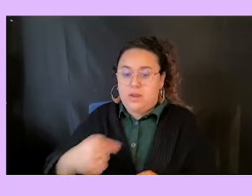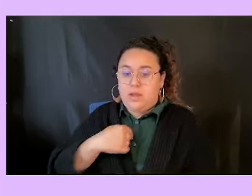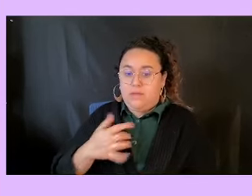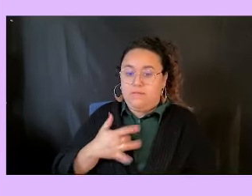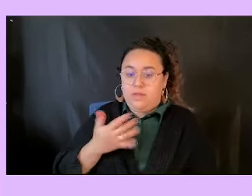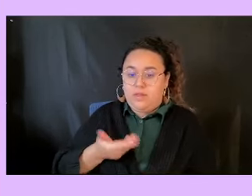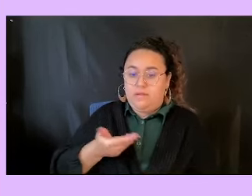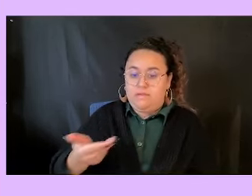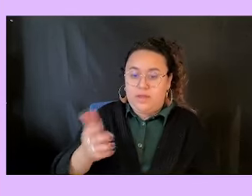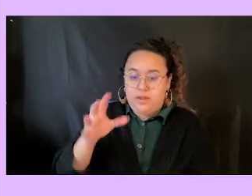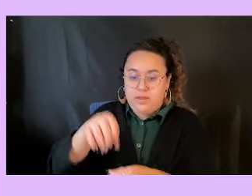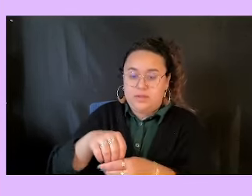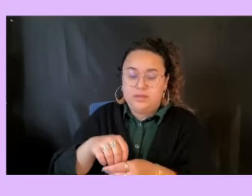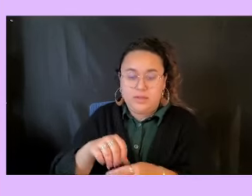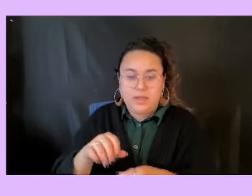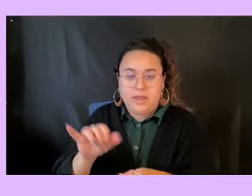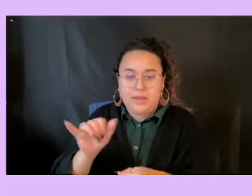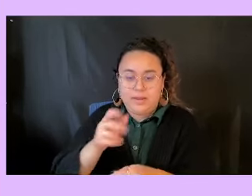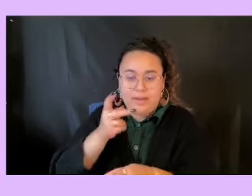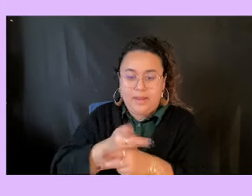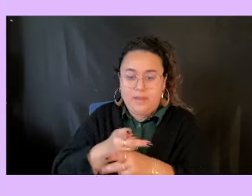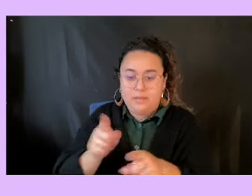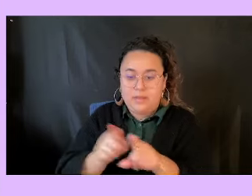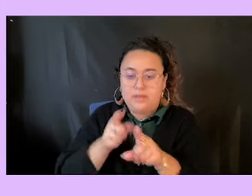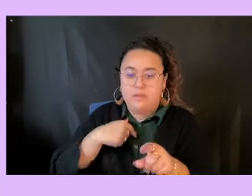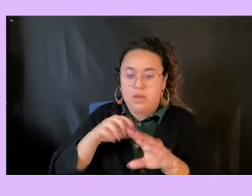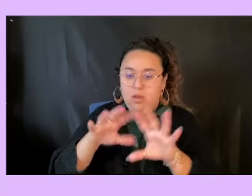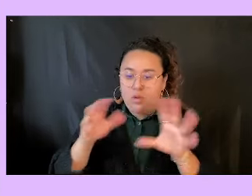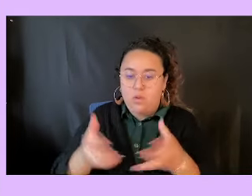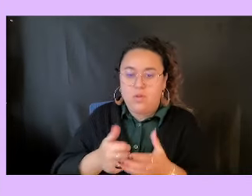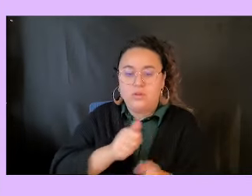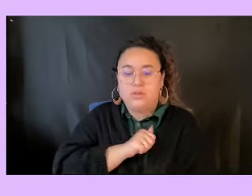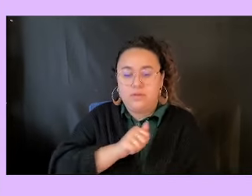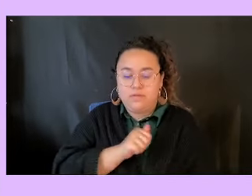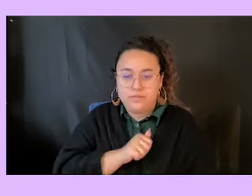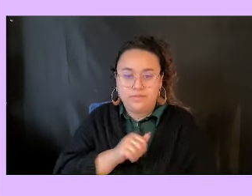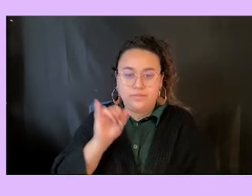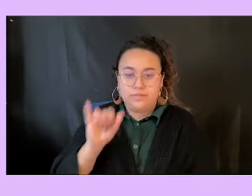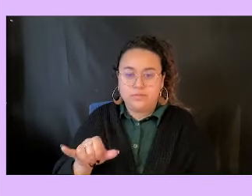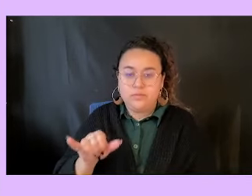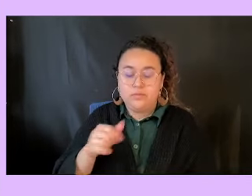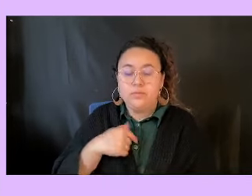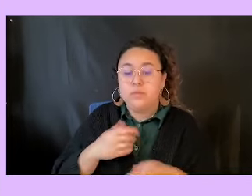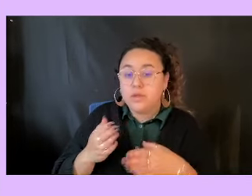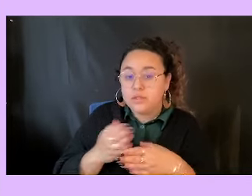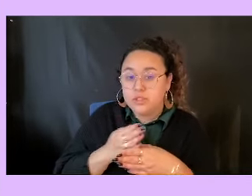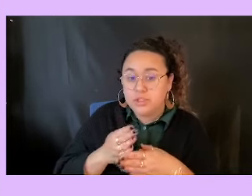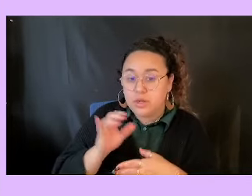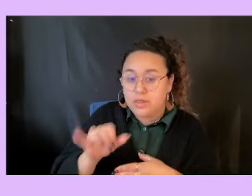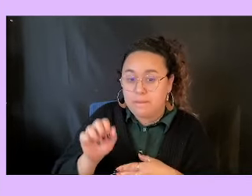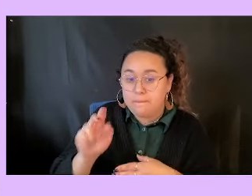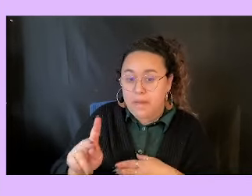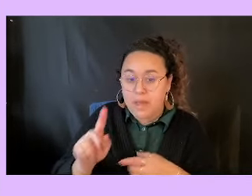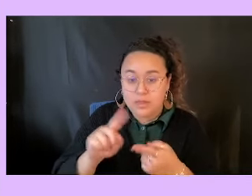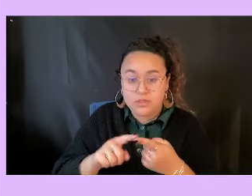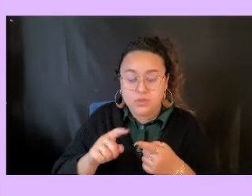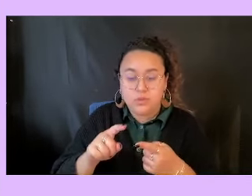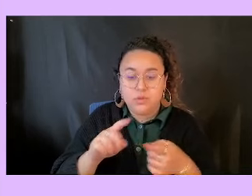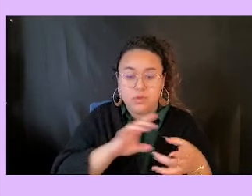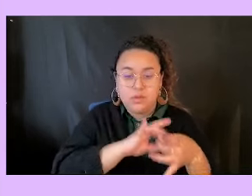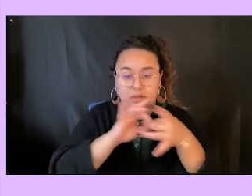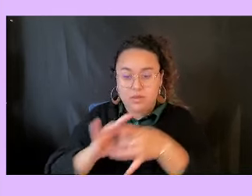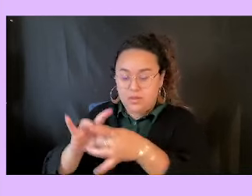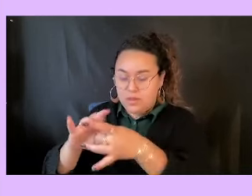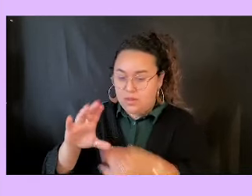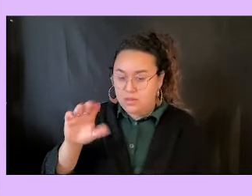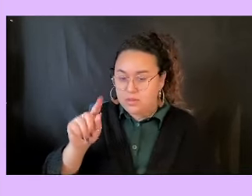in and held as like my whole self, and that I share that back into that constellation piece,